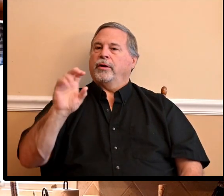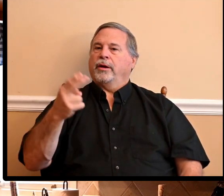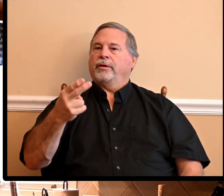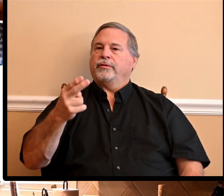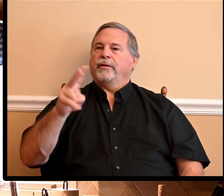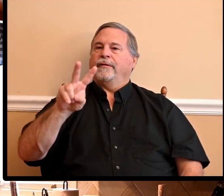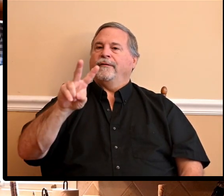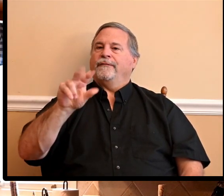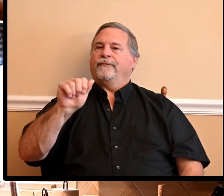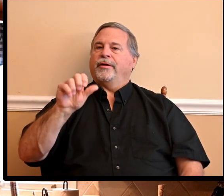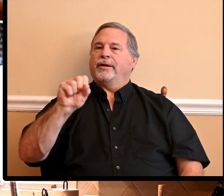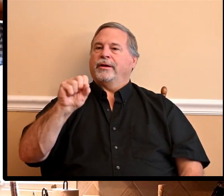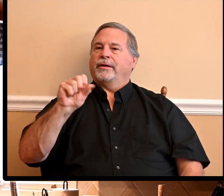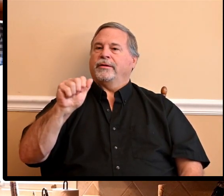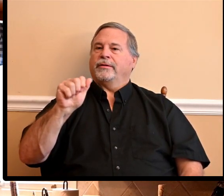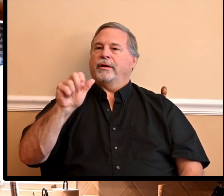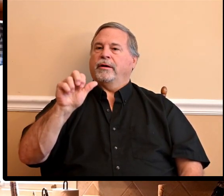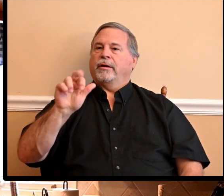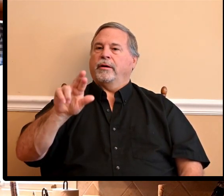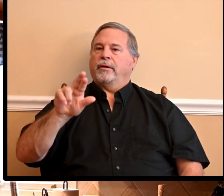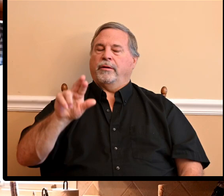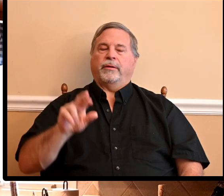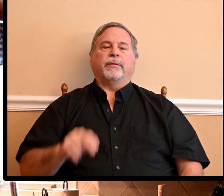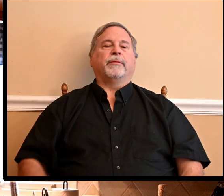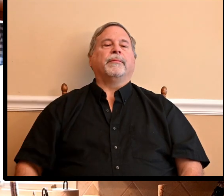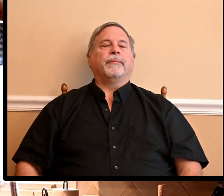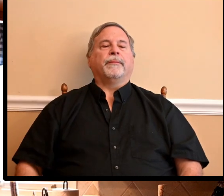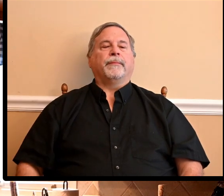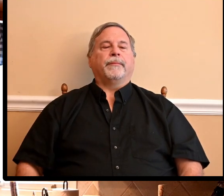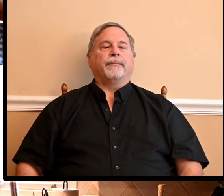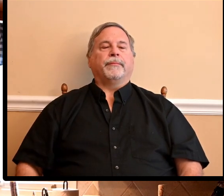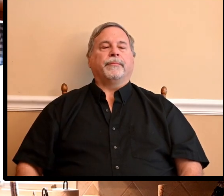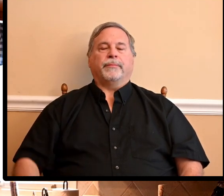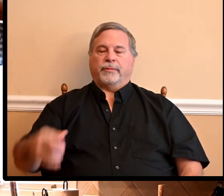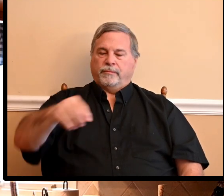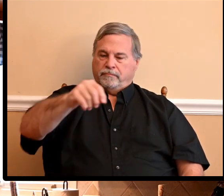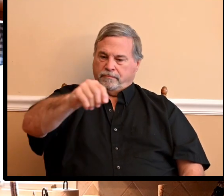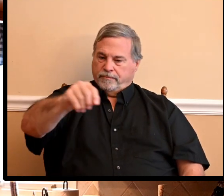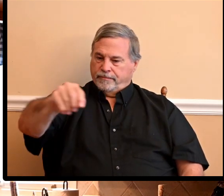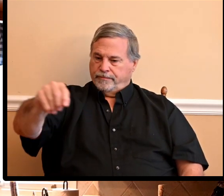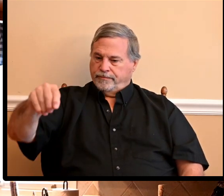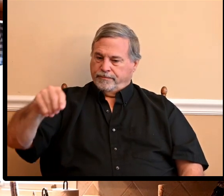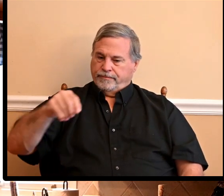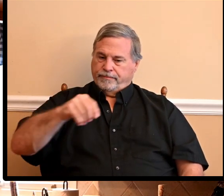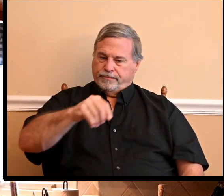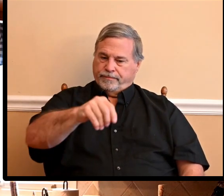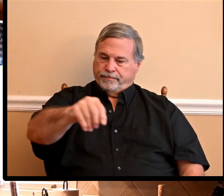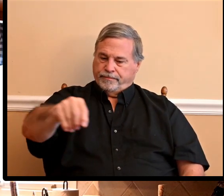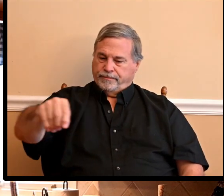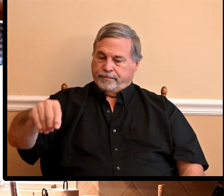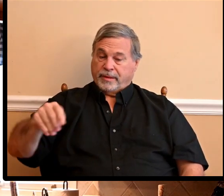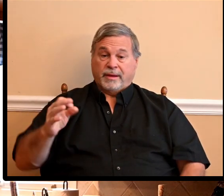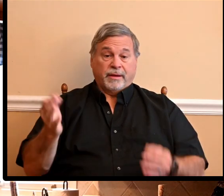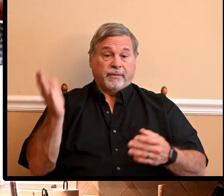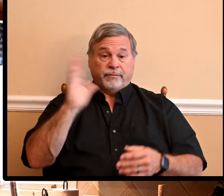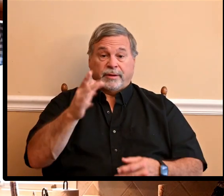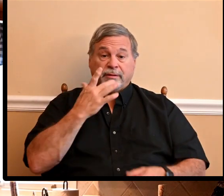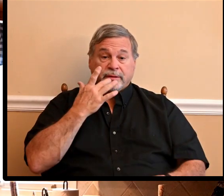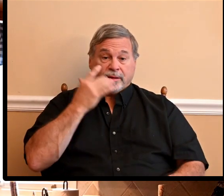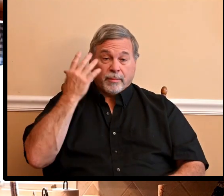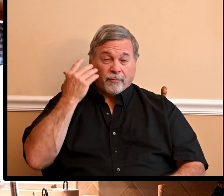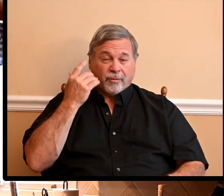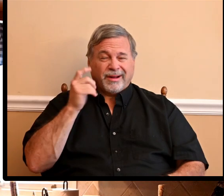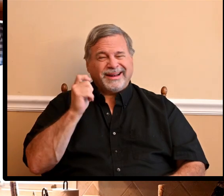Now again, we're going to take it and just drizzle it over the cake. Now if you haven't had kirschwasser